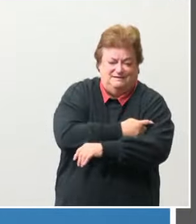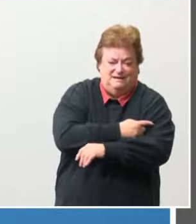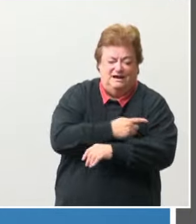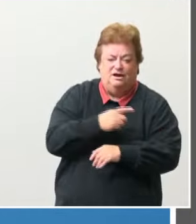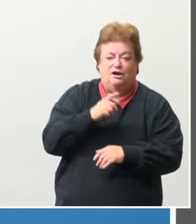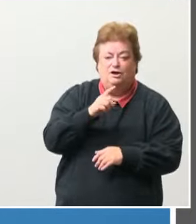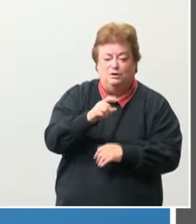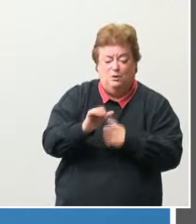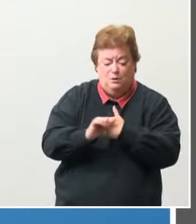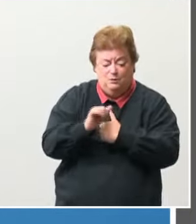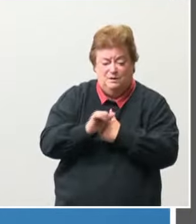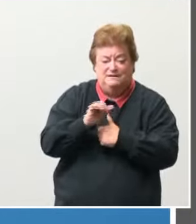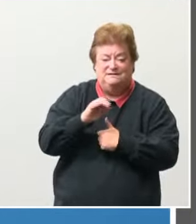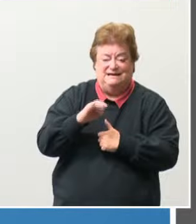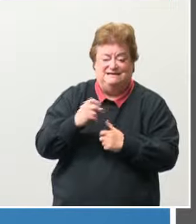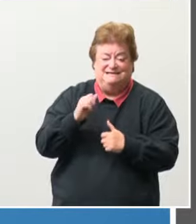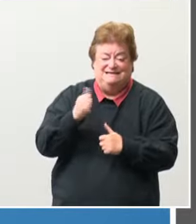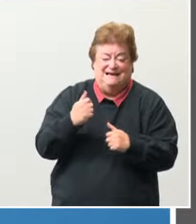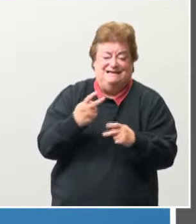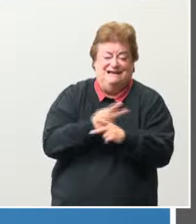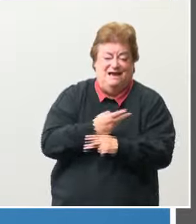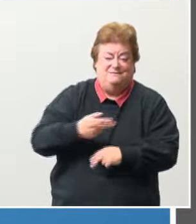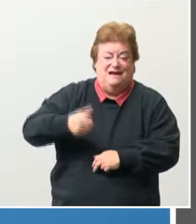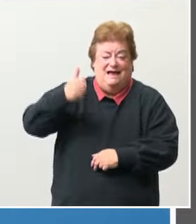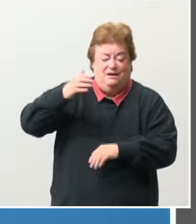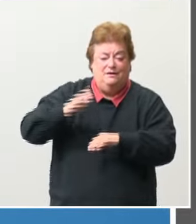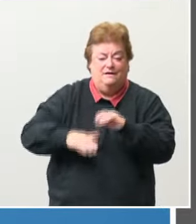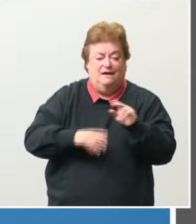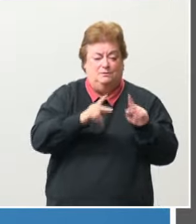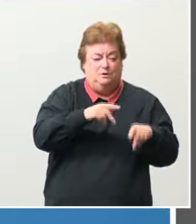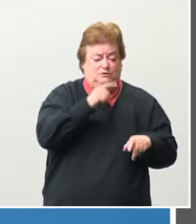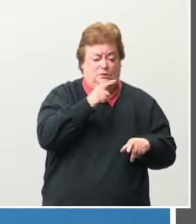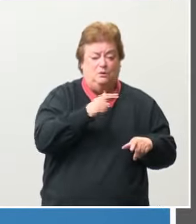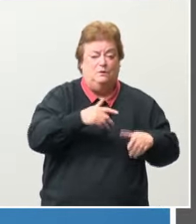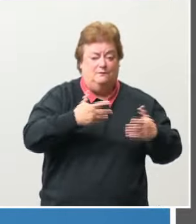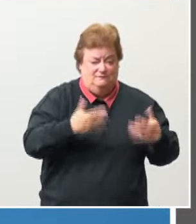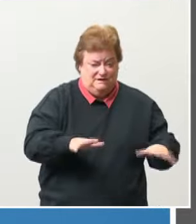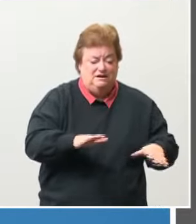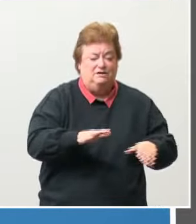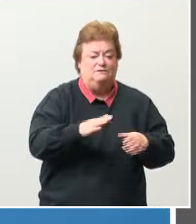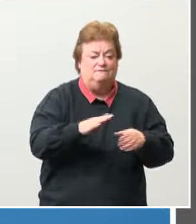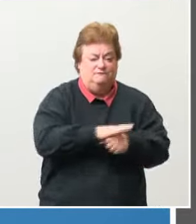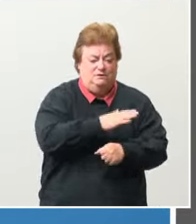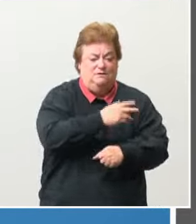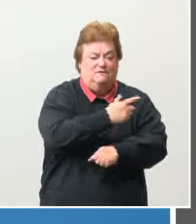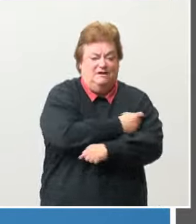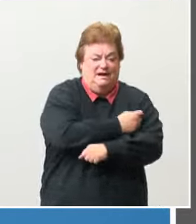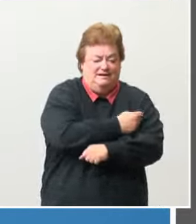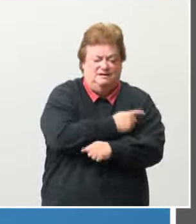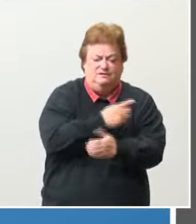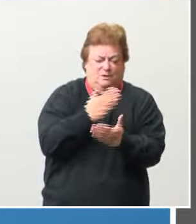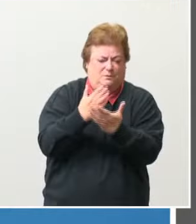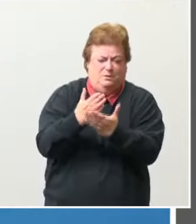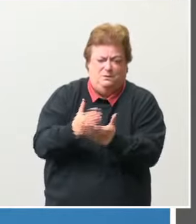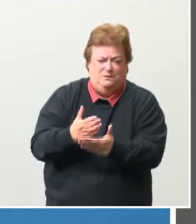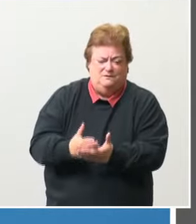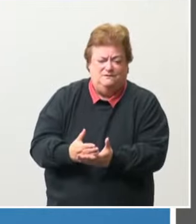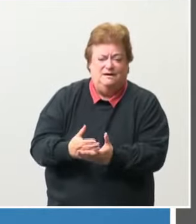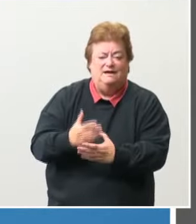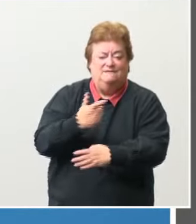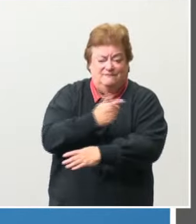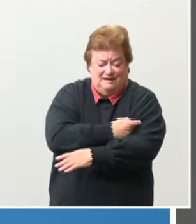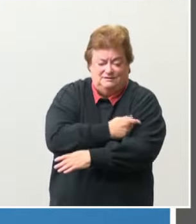hospitalized is 10 times higher than someone who is vaccinated. The data is clear. Vaccination keeps people out